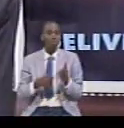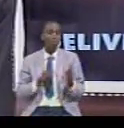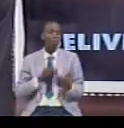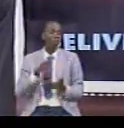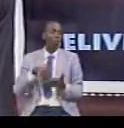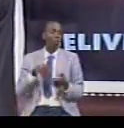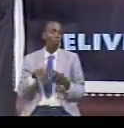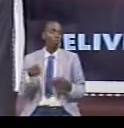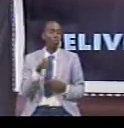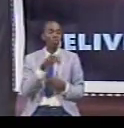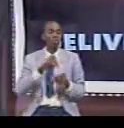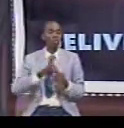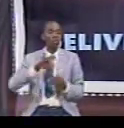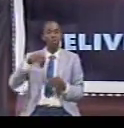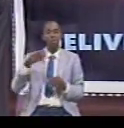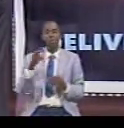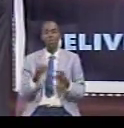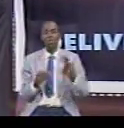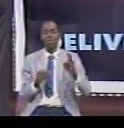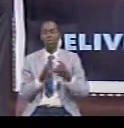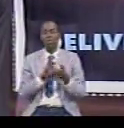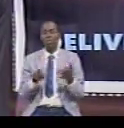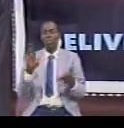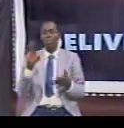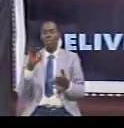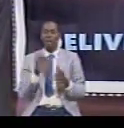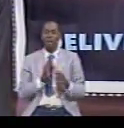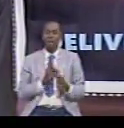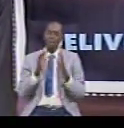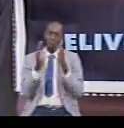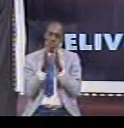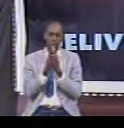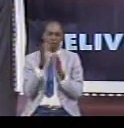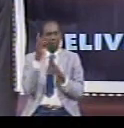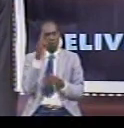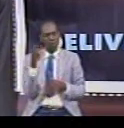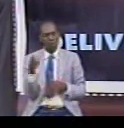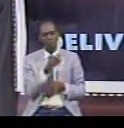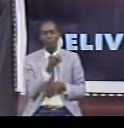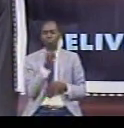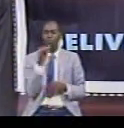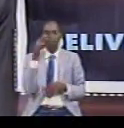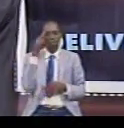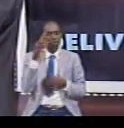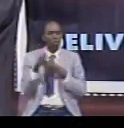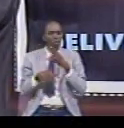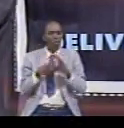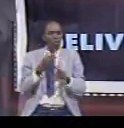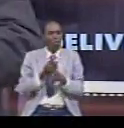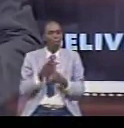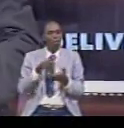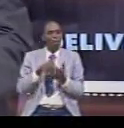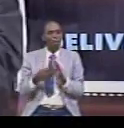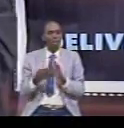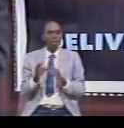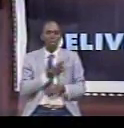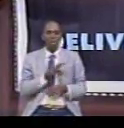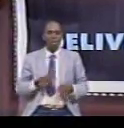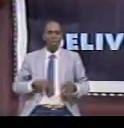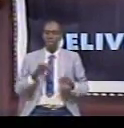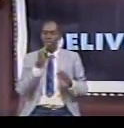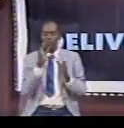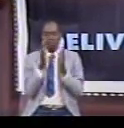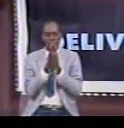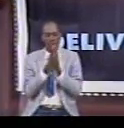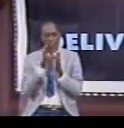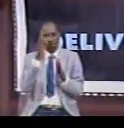chapter 17 verse 9, that I pray for them, I pray not for the world. He's making intercession for us, for everyone that